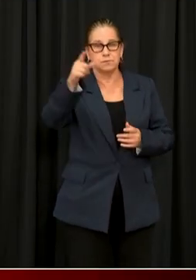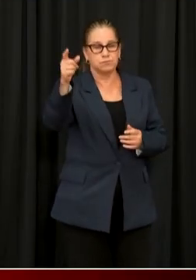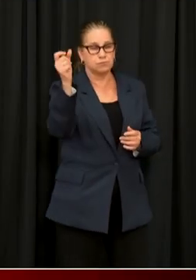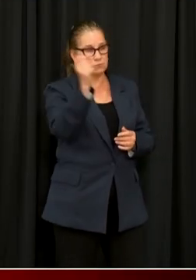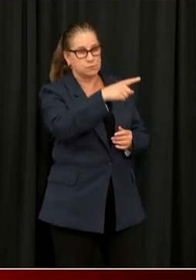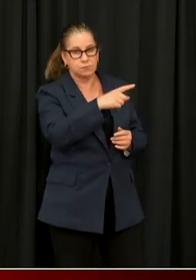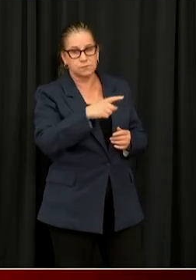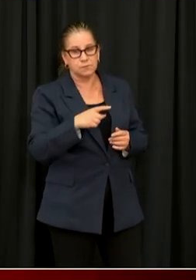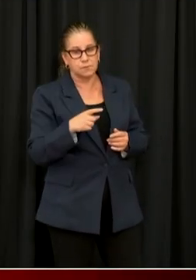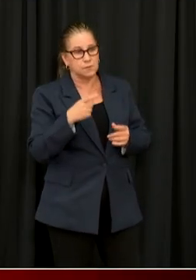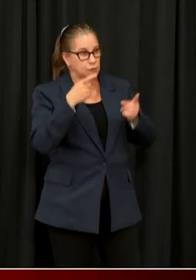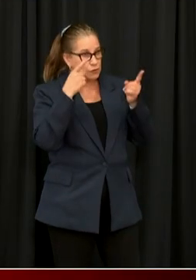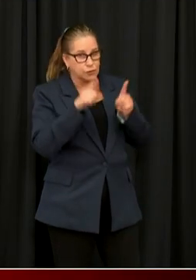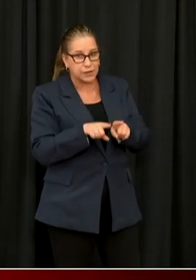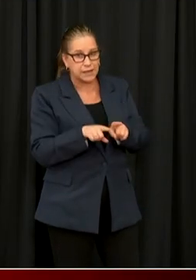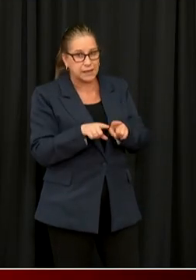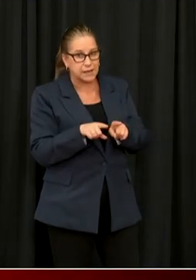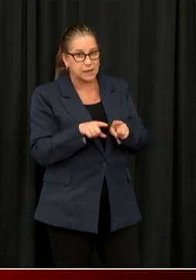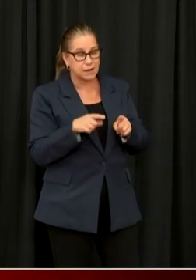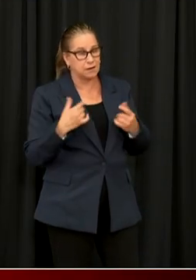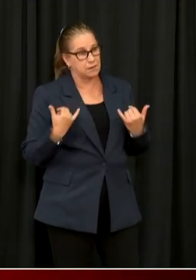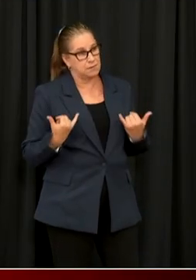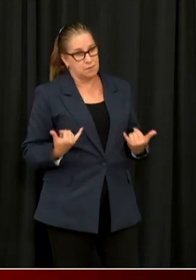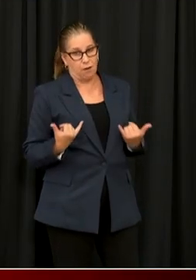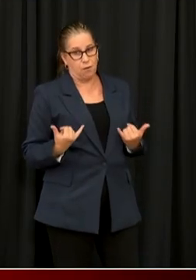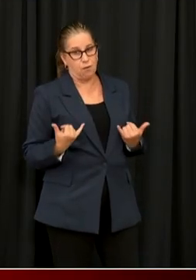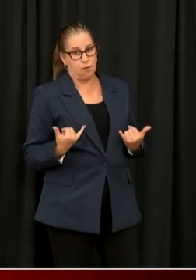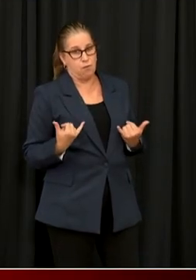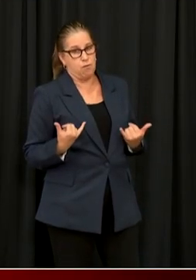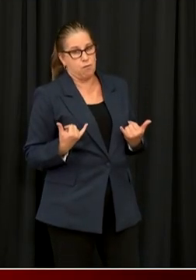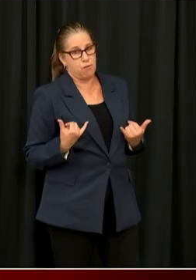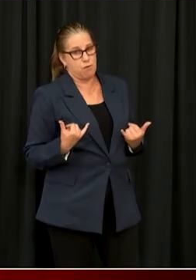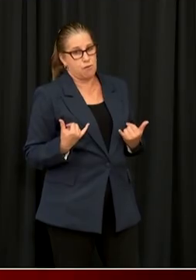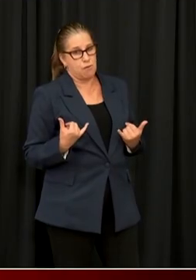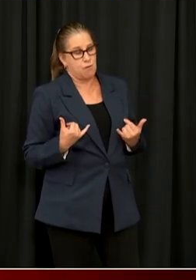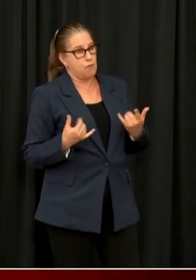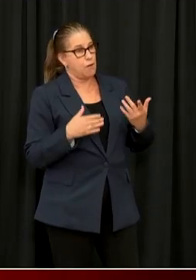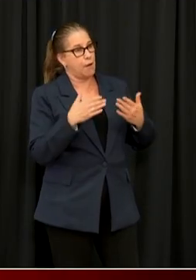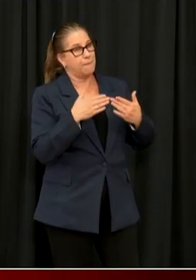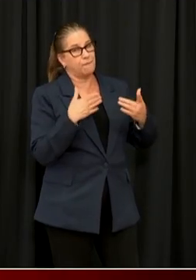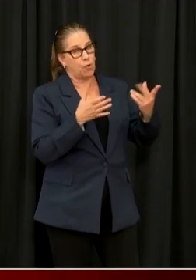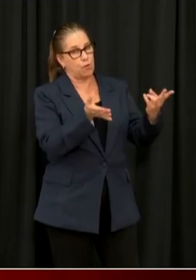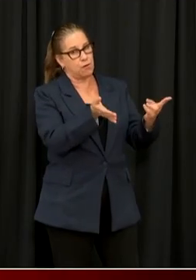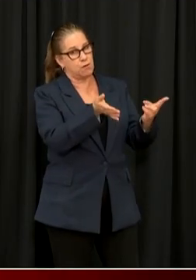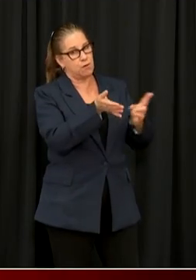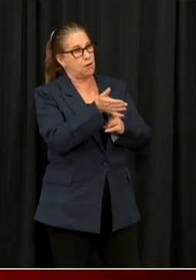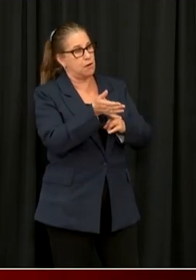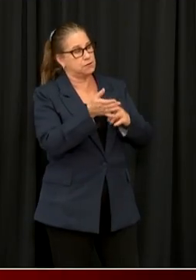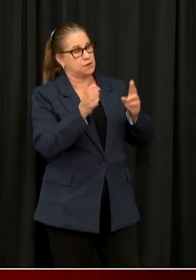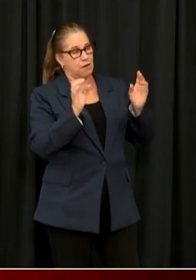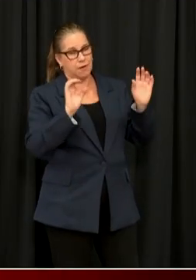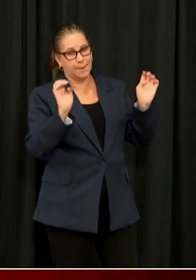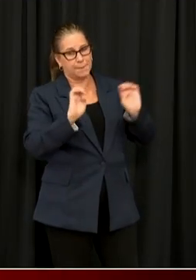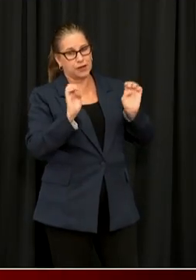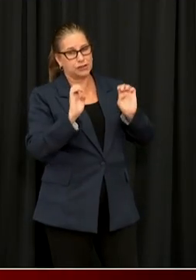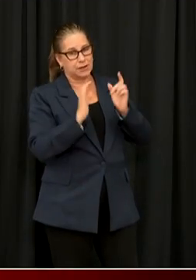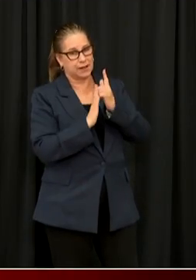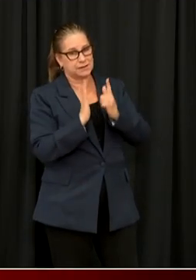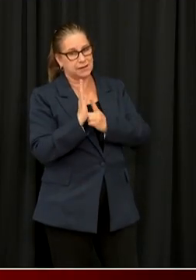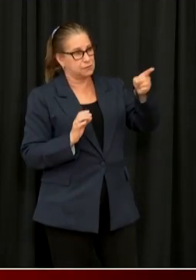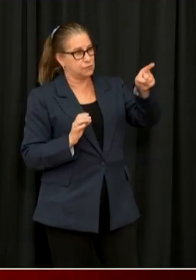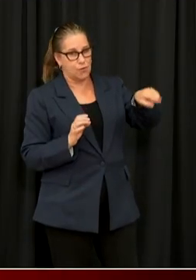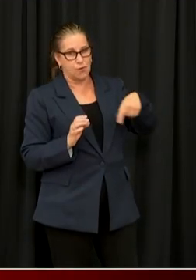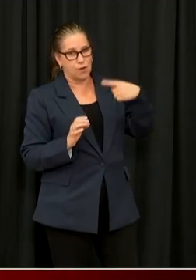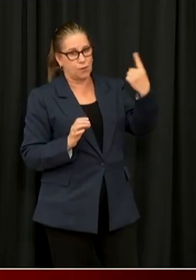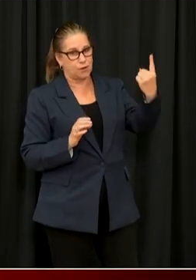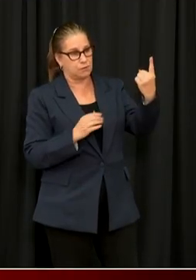though, that currently, before you sign this emergency legislation into law, you're the only one responsible for